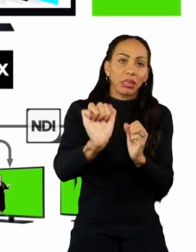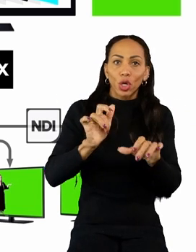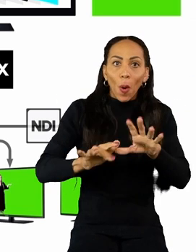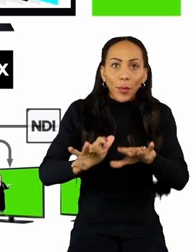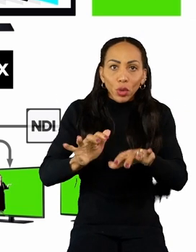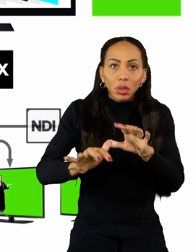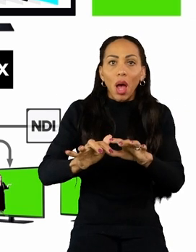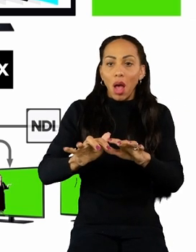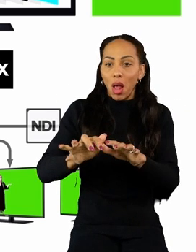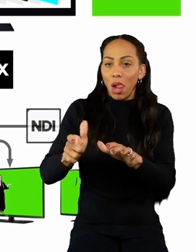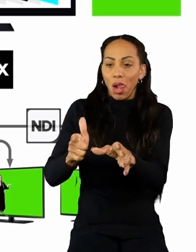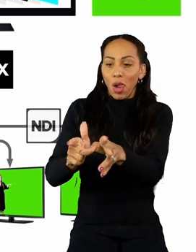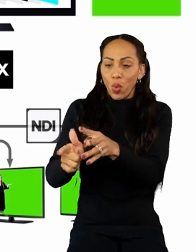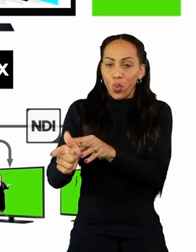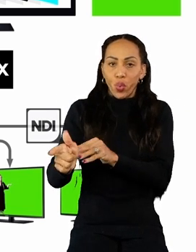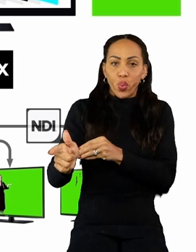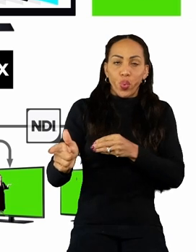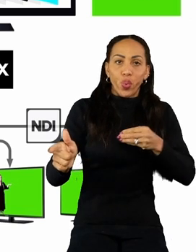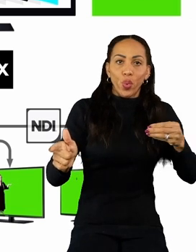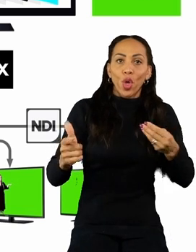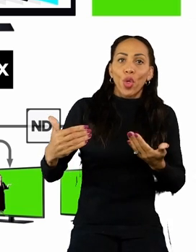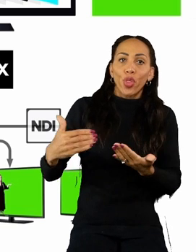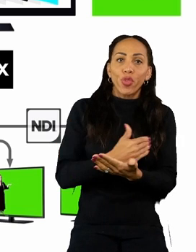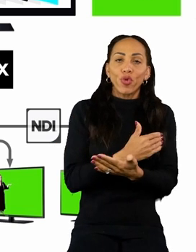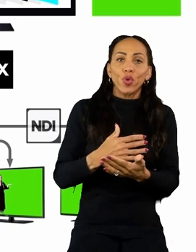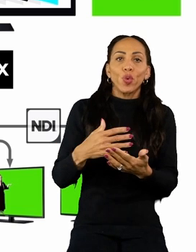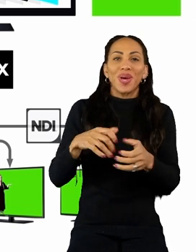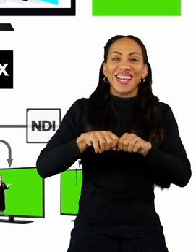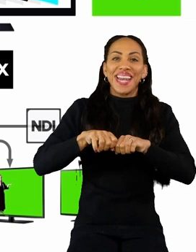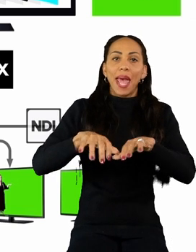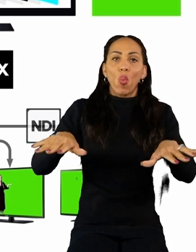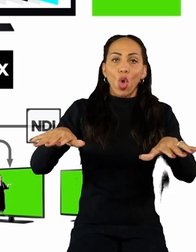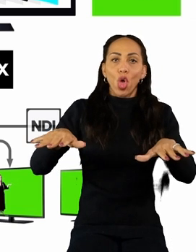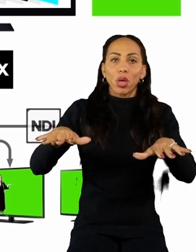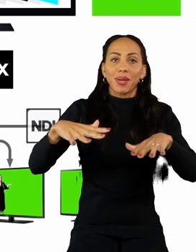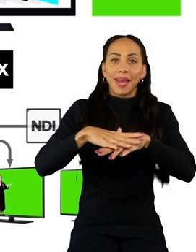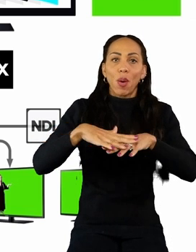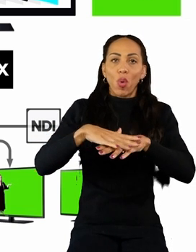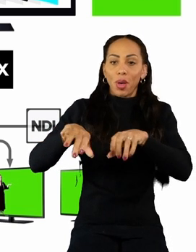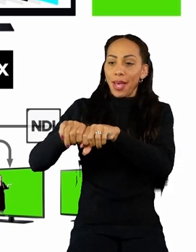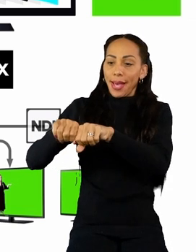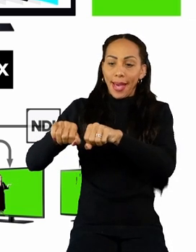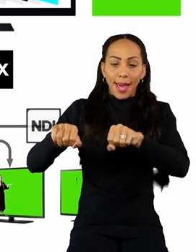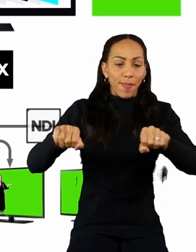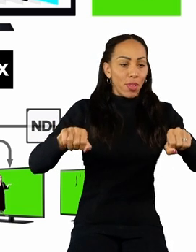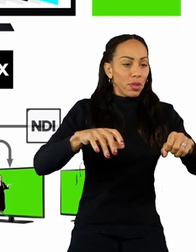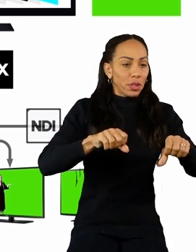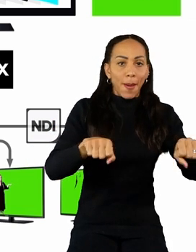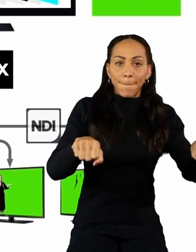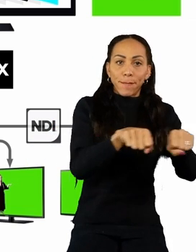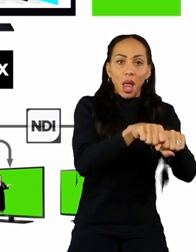only online, but you can take it directly from a PC or from a whatever computer you're using. You can take it out through